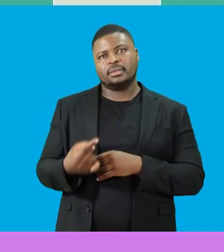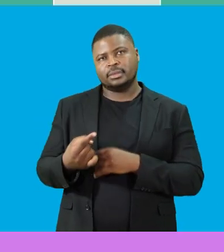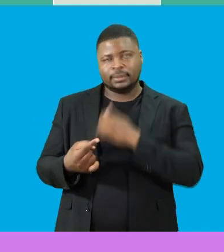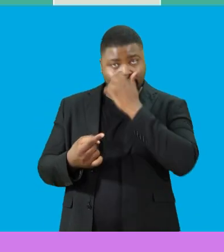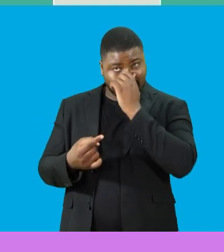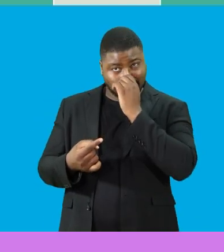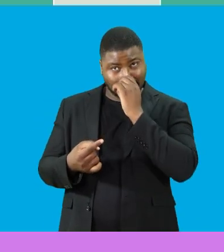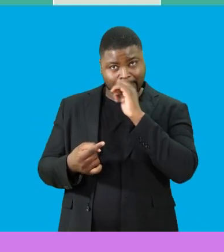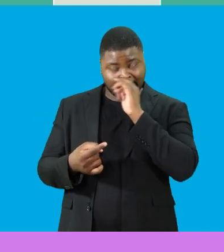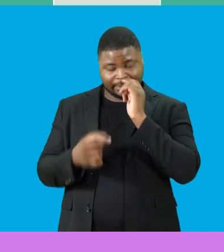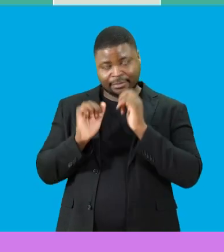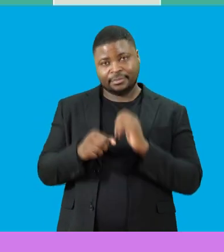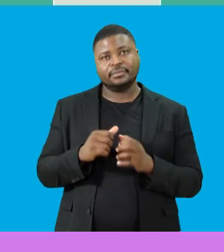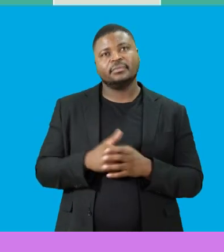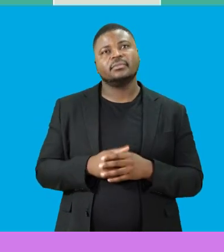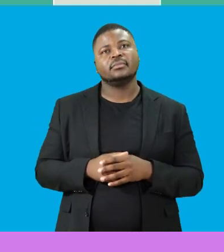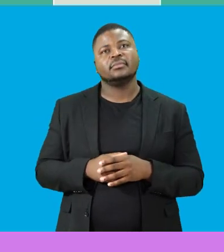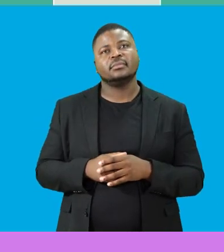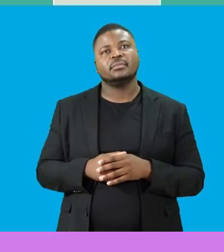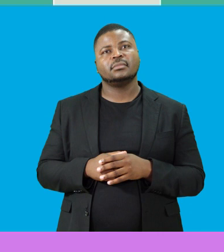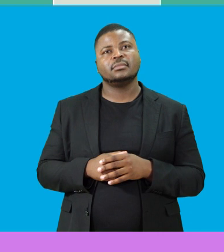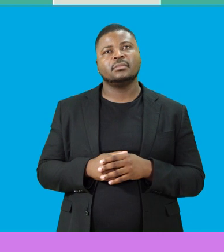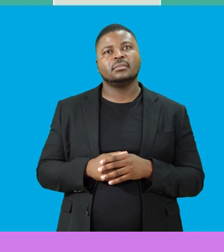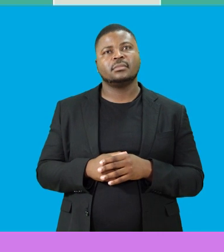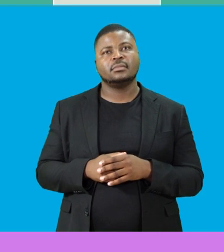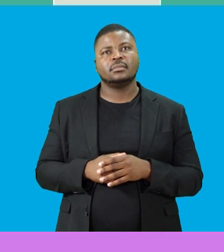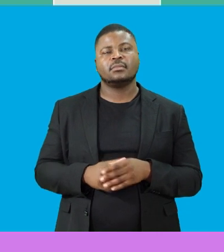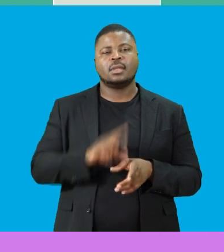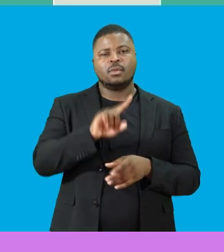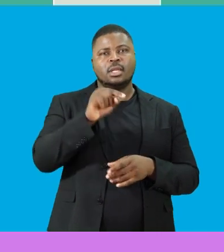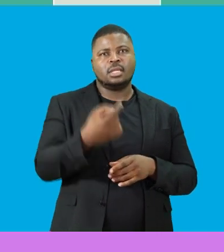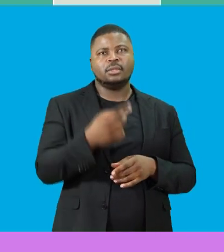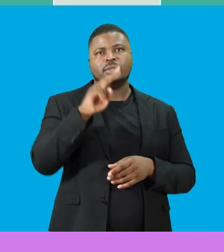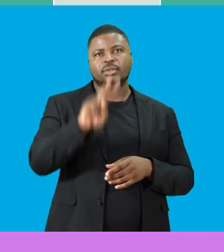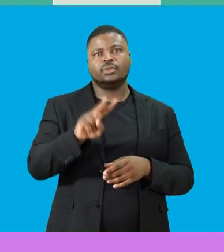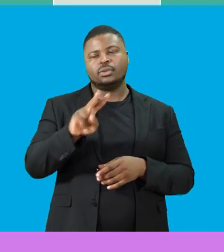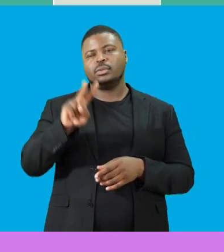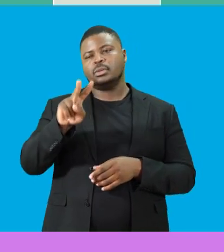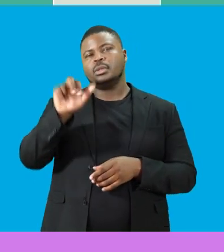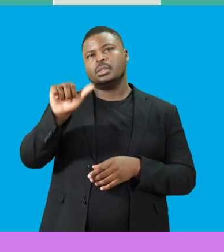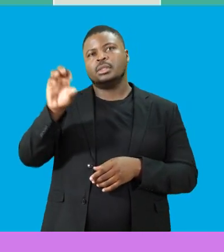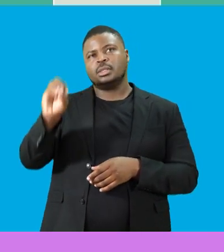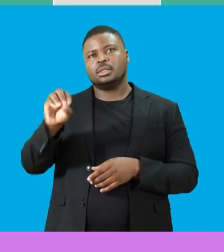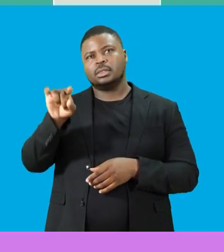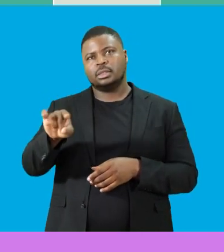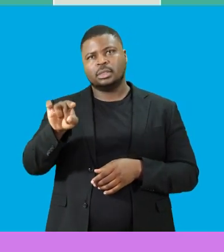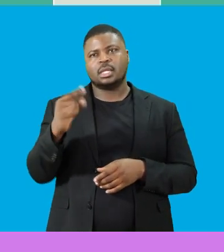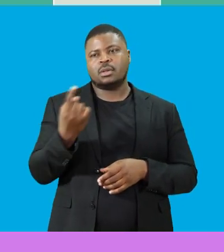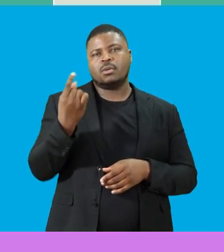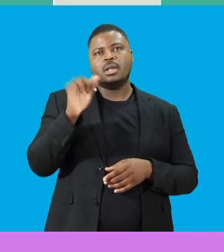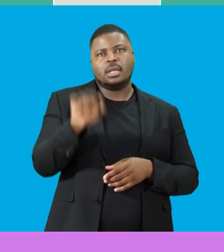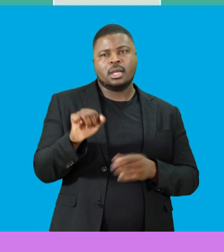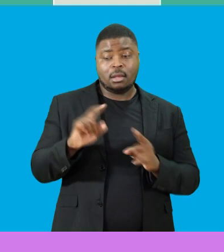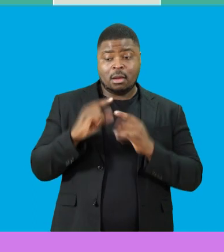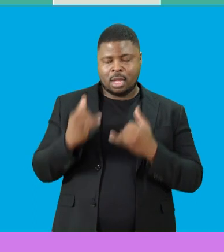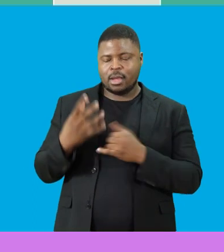1,000. It's 1,000. 260 Rand for the adults only.